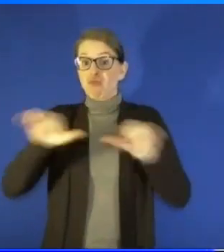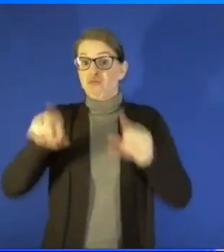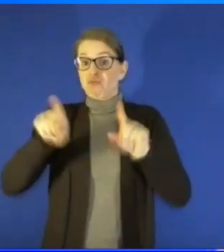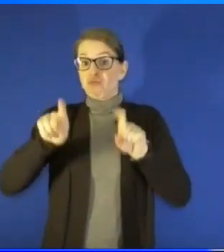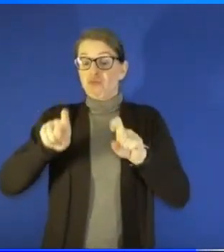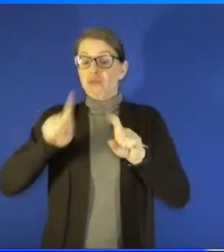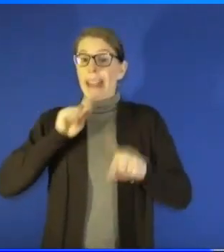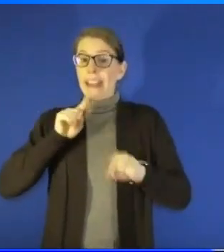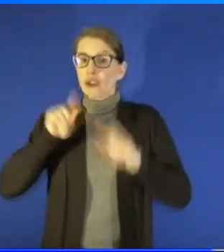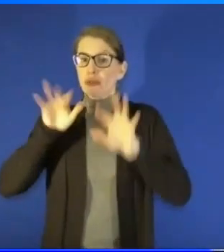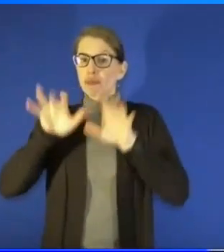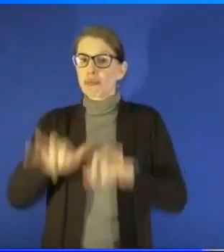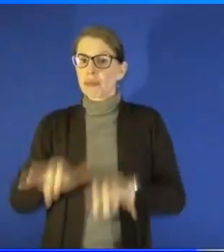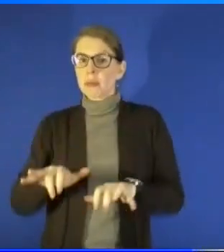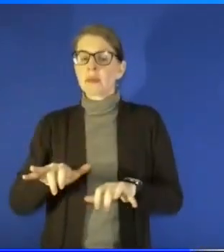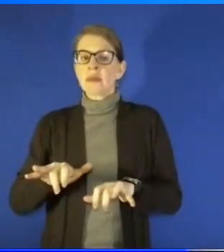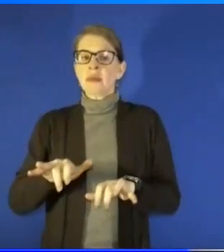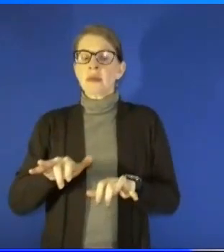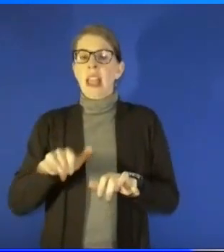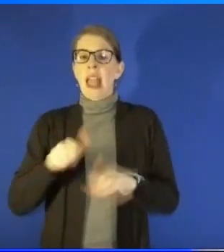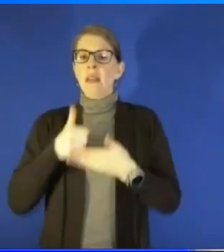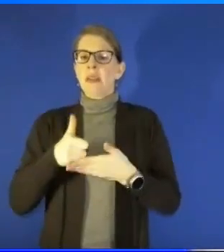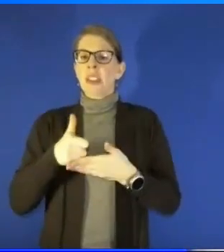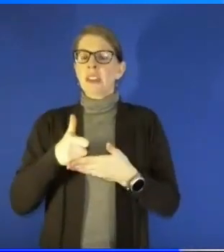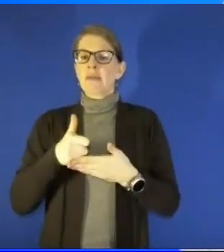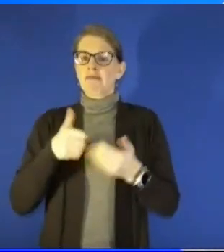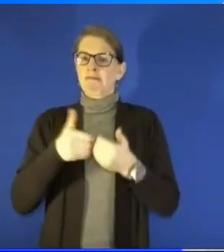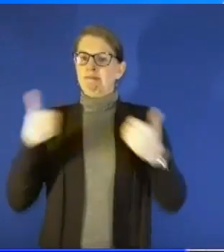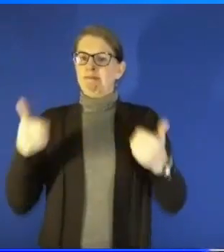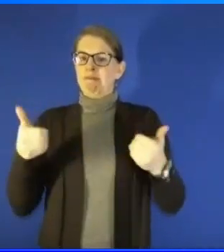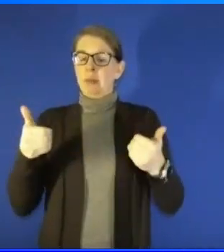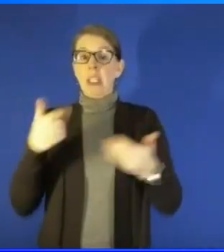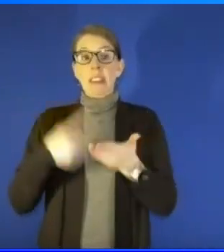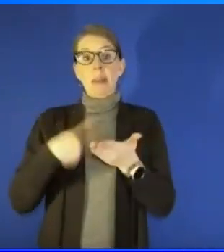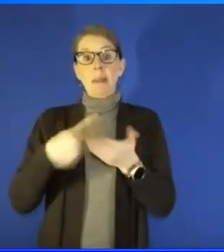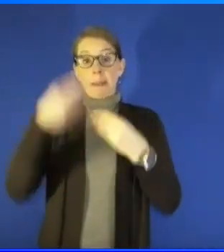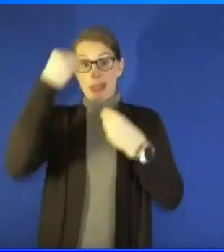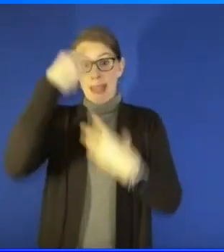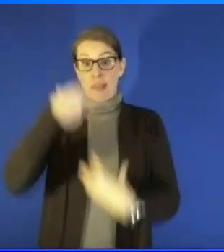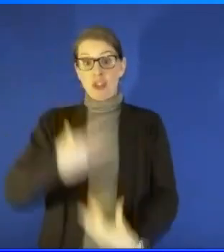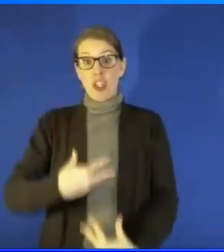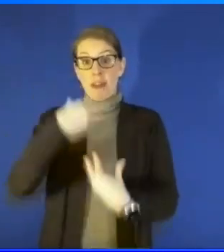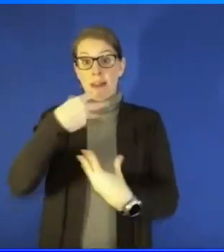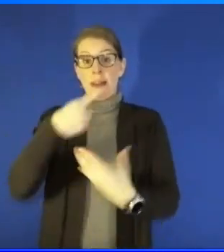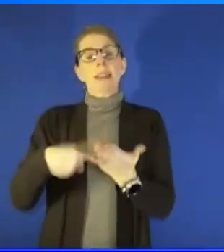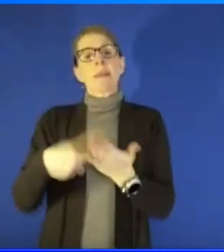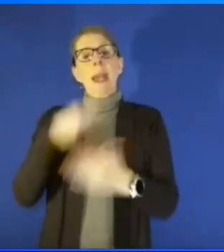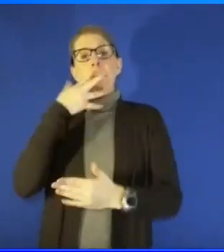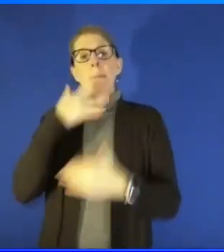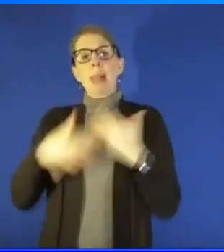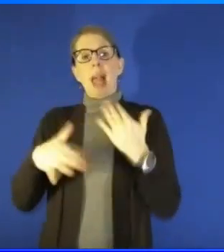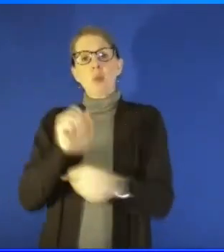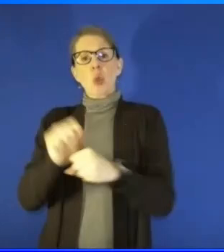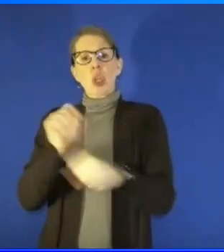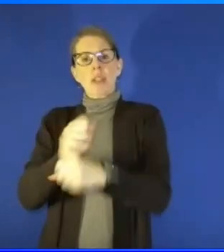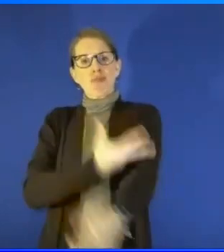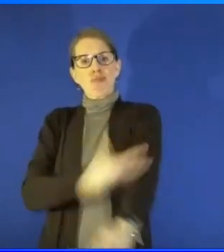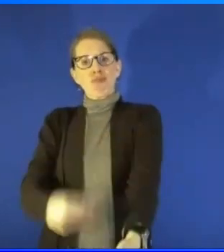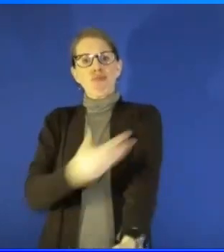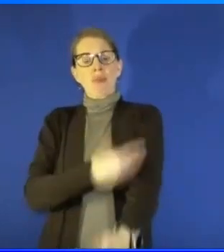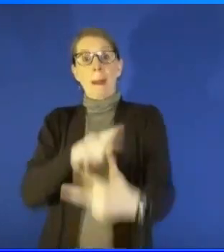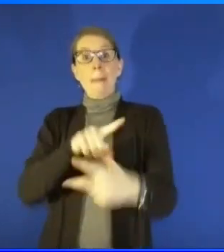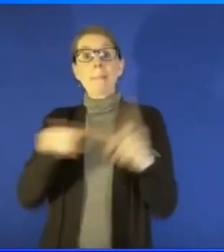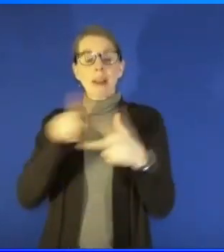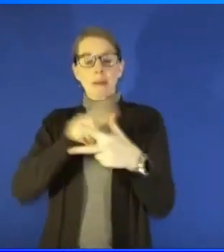us kind of differentiate that. Sometimes it's imaging, sometimes it's blood work, but it's going to be the combination of these things that allow us